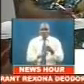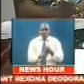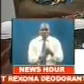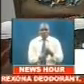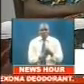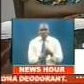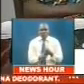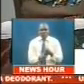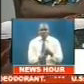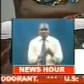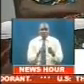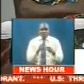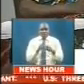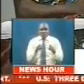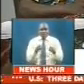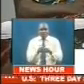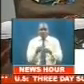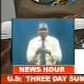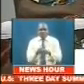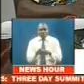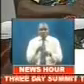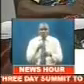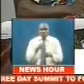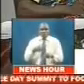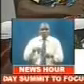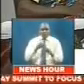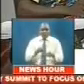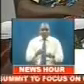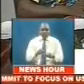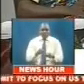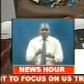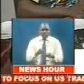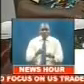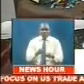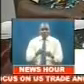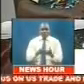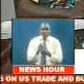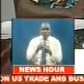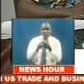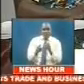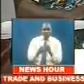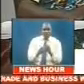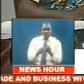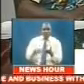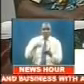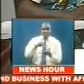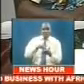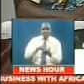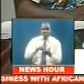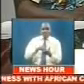government. That comes in so that we'll be able to build our buffers, and then central bank will be able to have